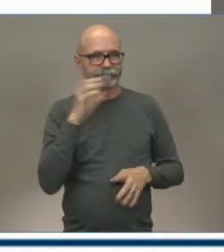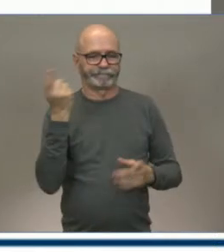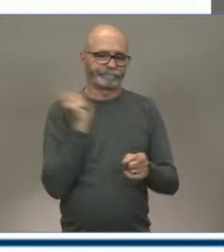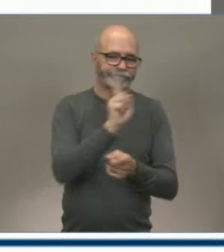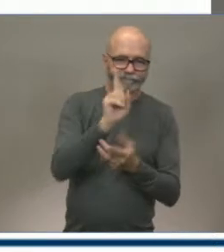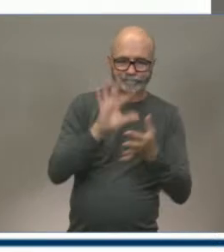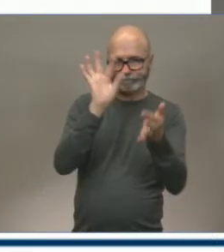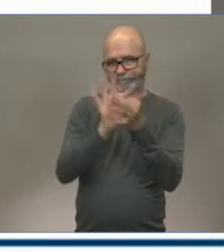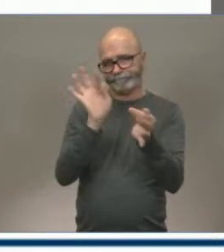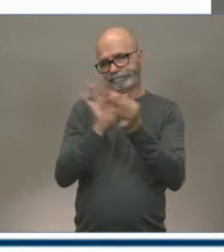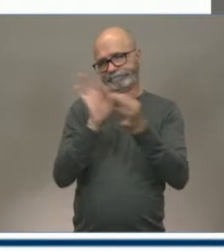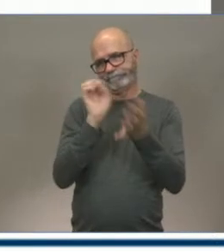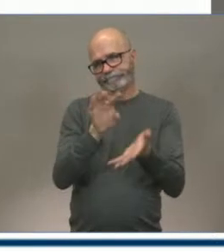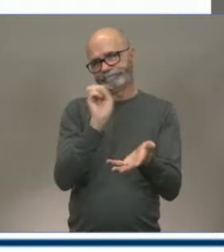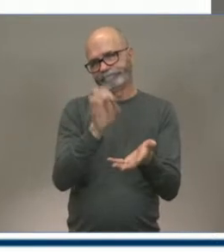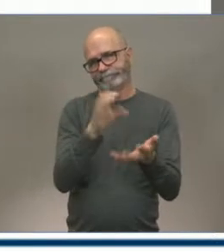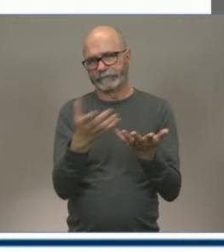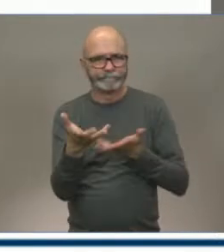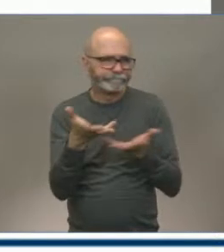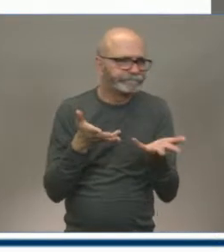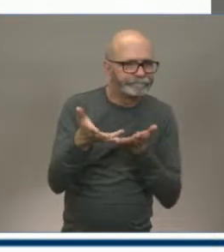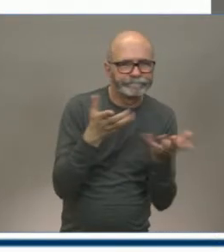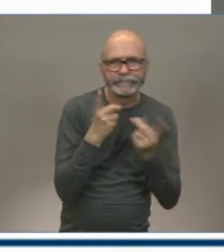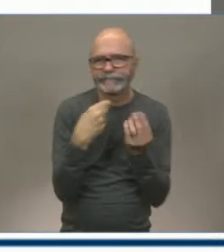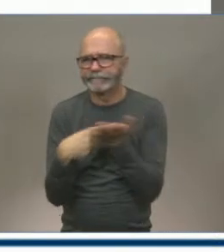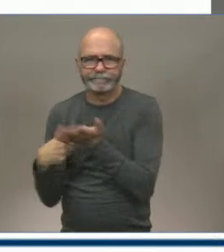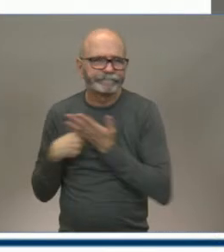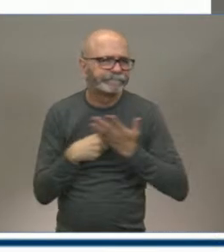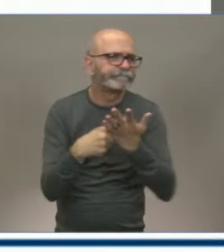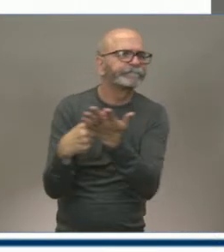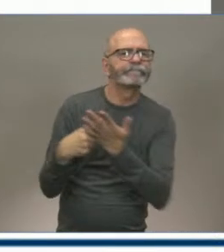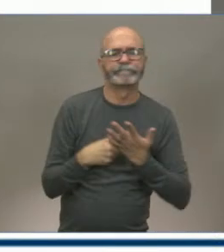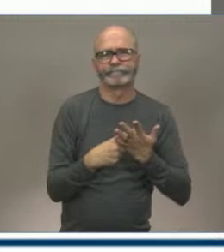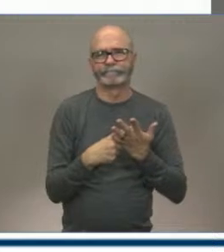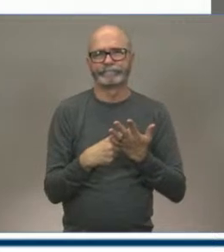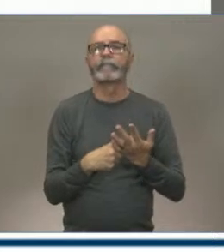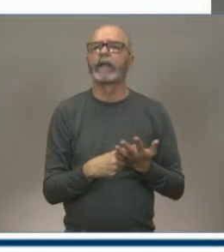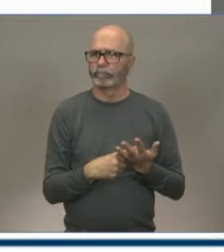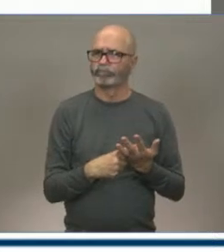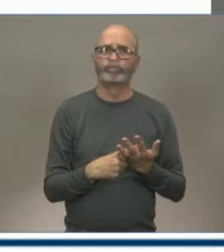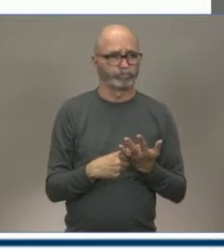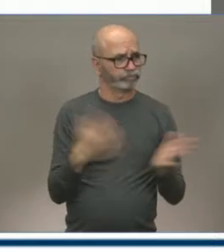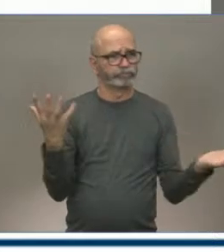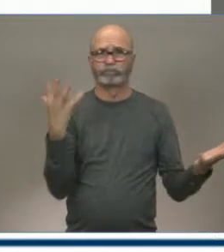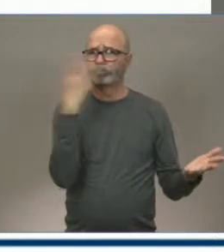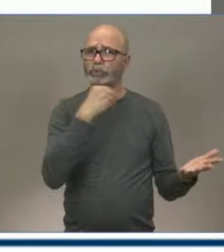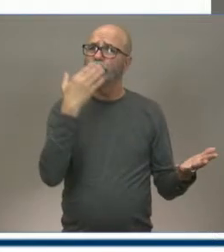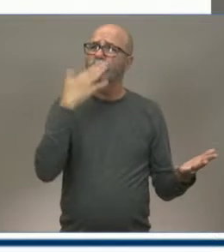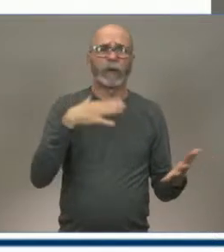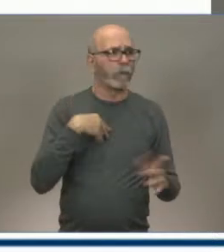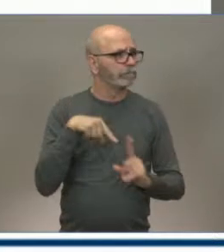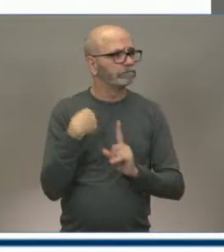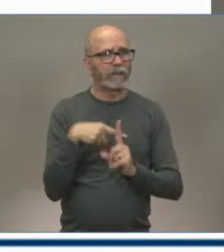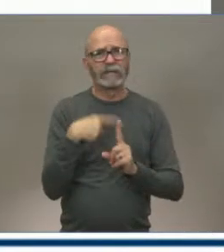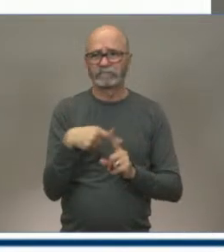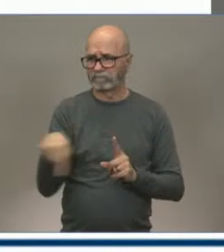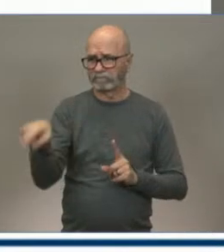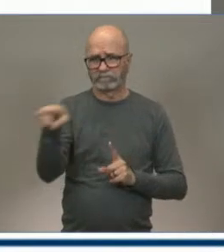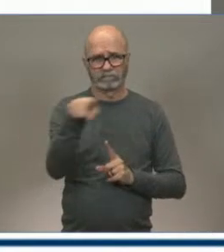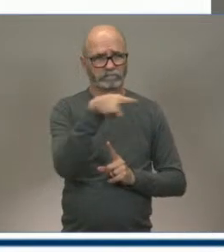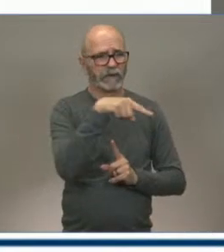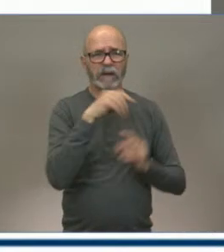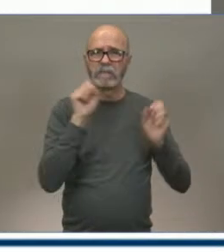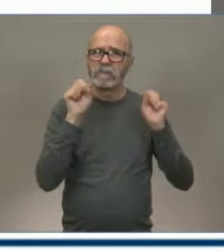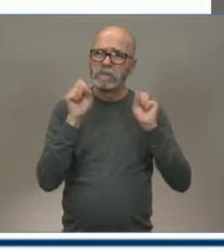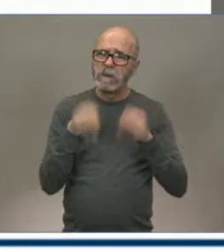ADM Barbrick, to start the conversation with them. Very positively, very well received. What we position with